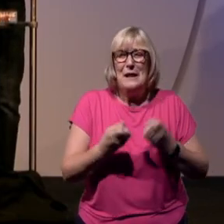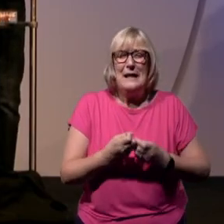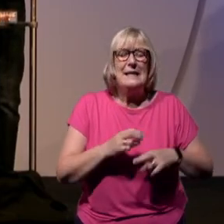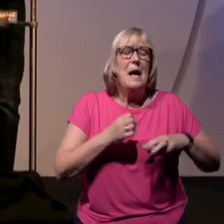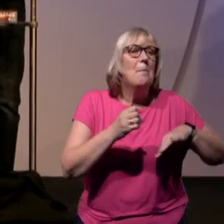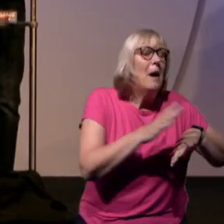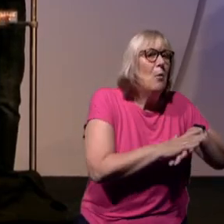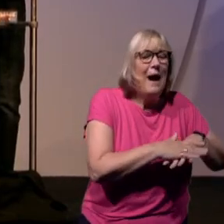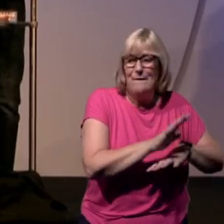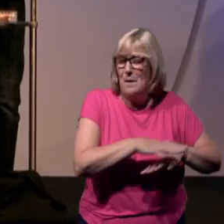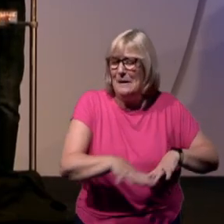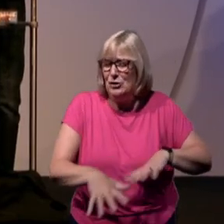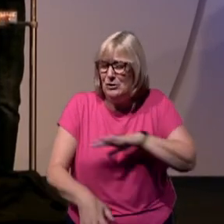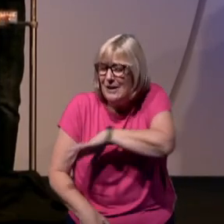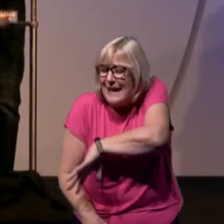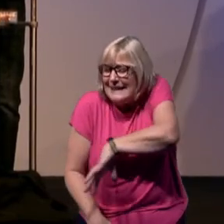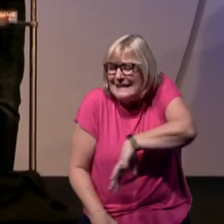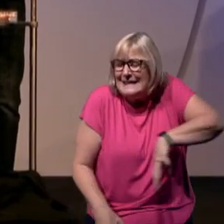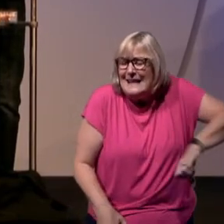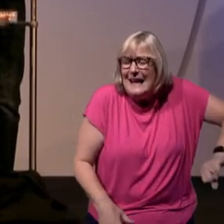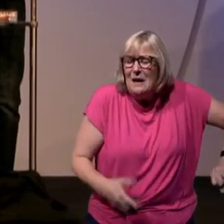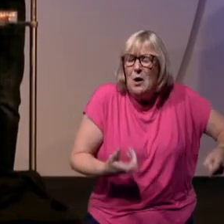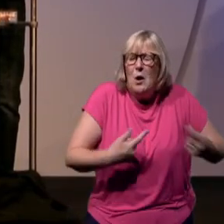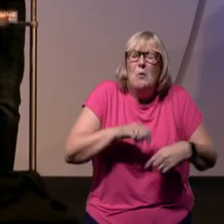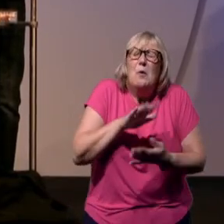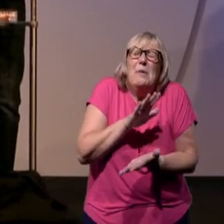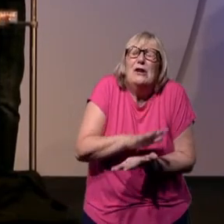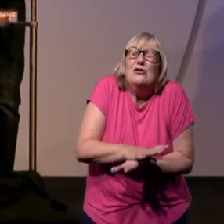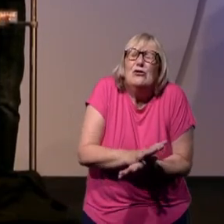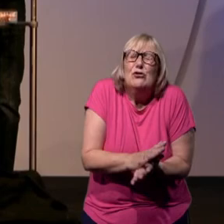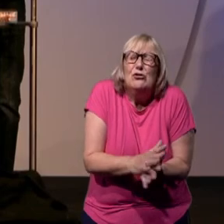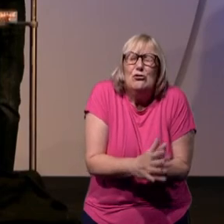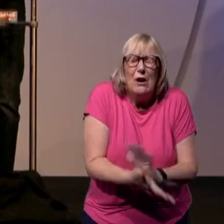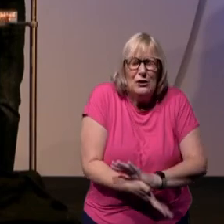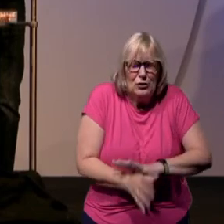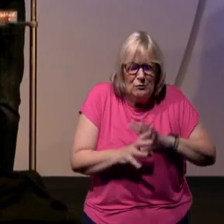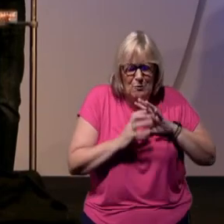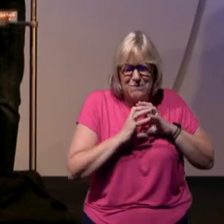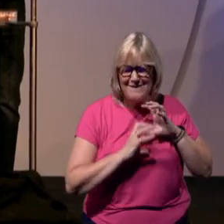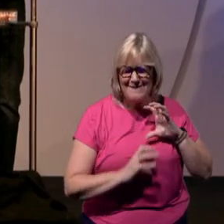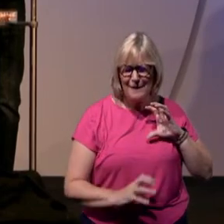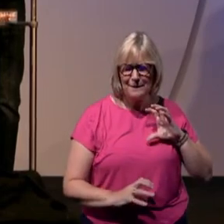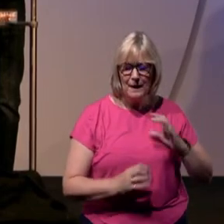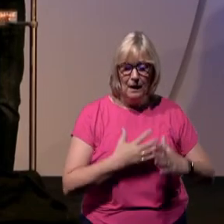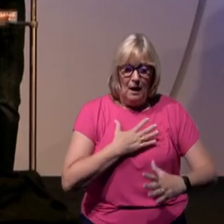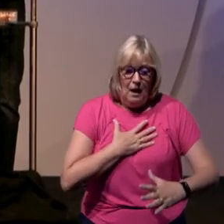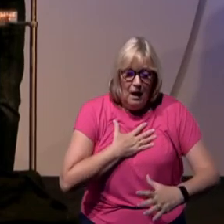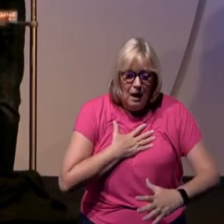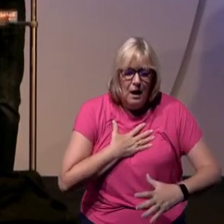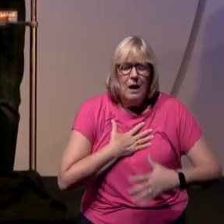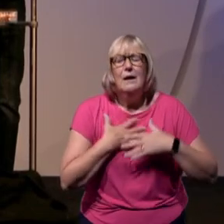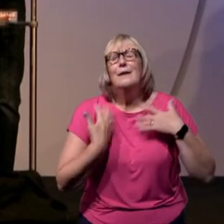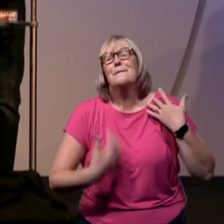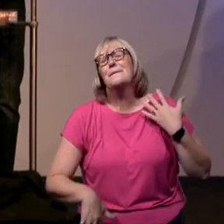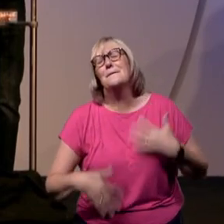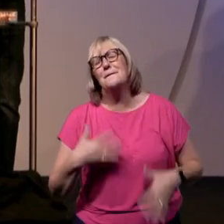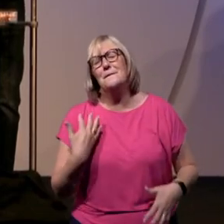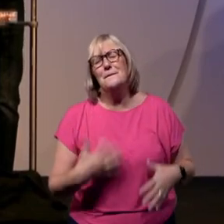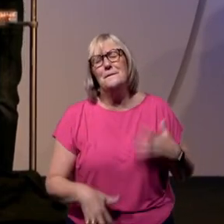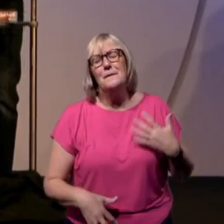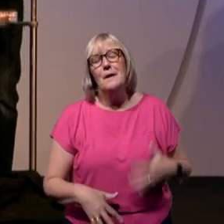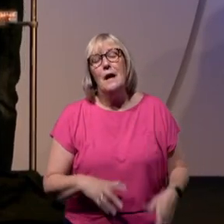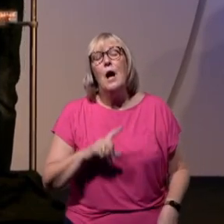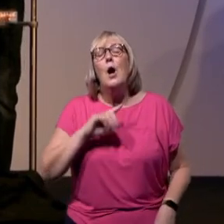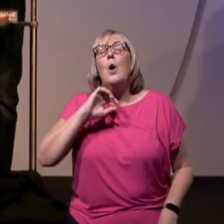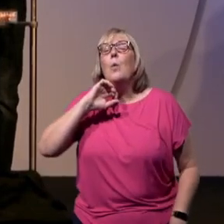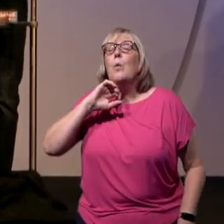my wife, it would crush us, it would break us, it would suffocate and cause heartache. We